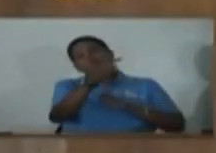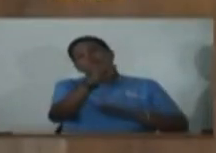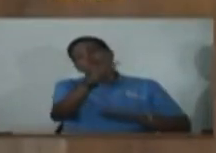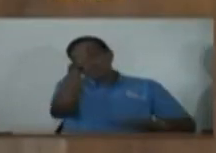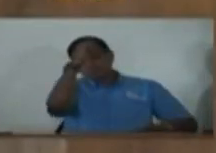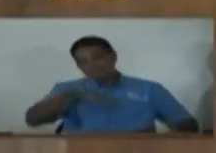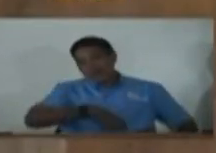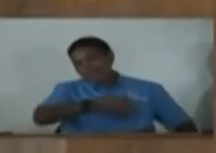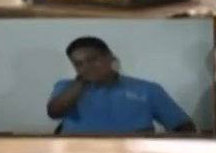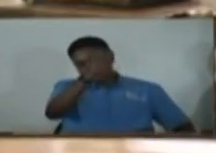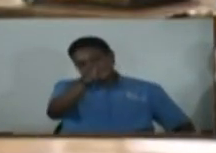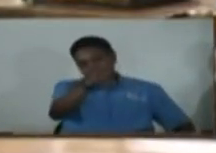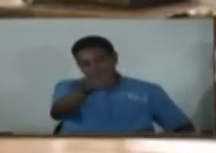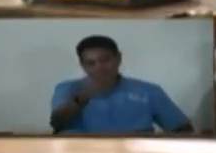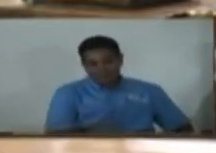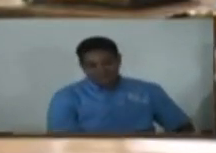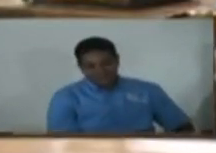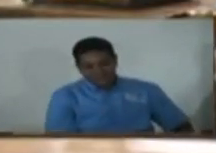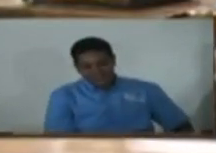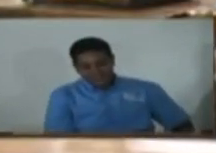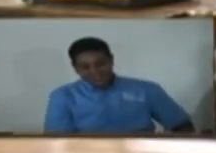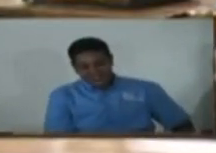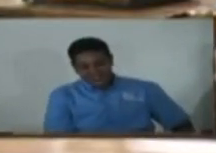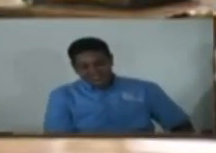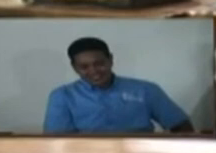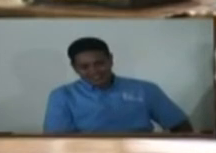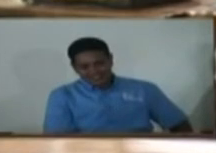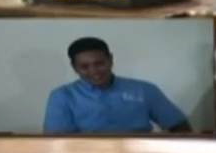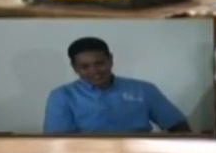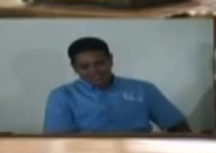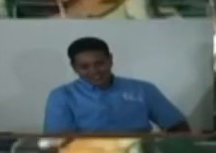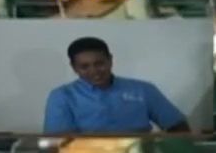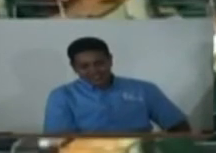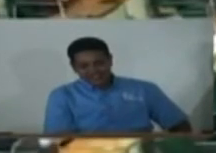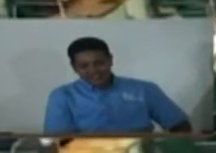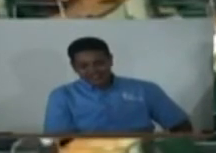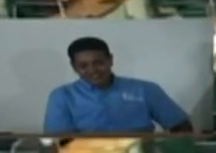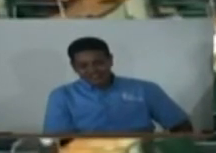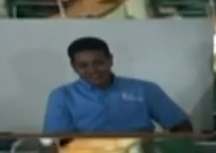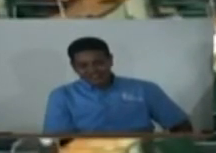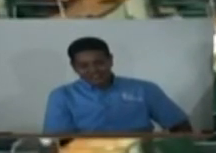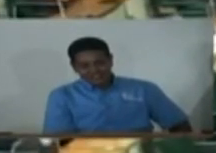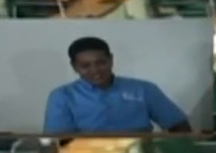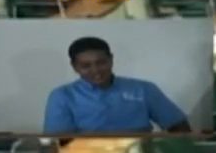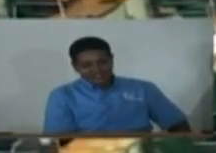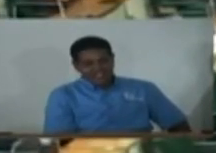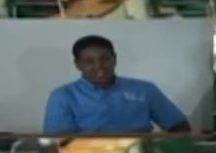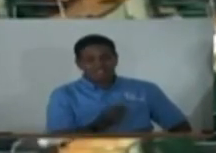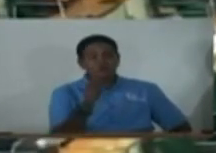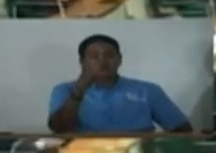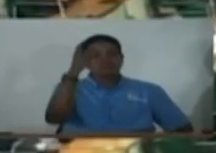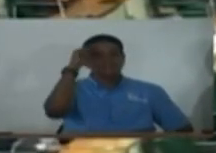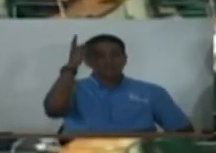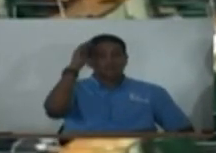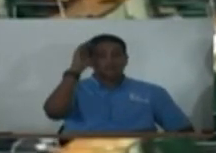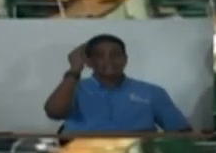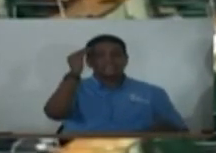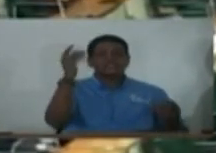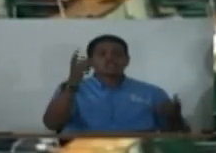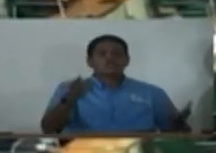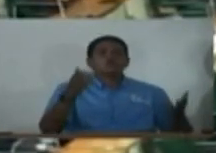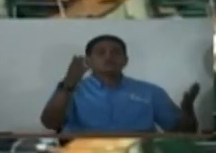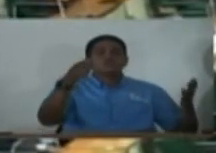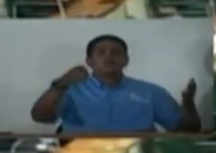Madam Speaker, Man United forever. I have a couple of questions for the Prime Minister. In the data that you presented, you